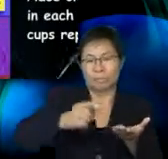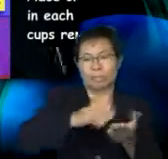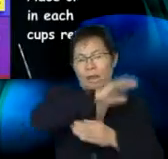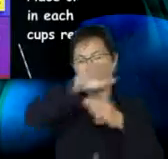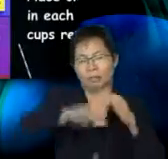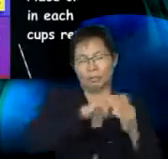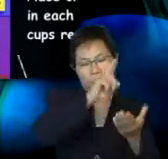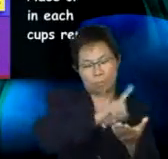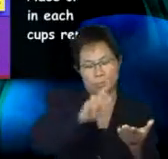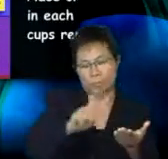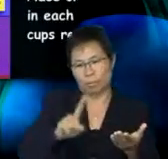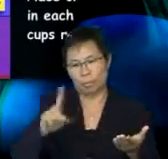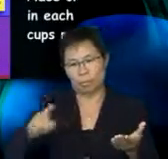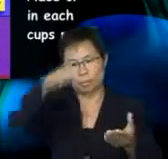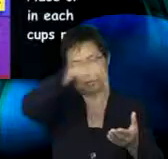straws each.